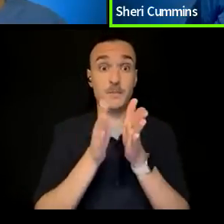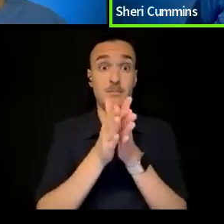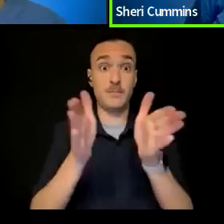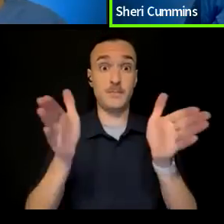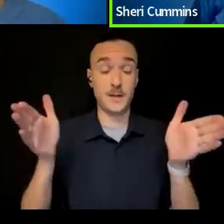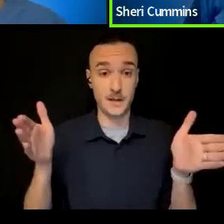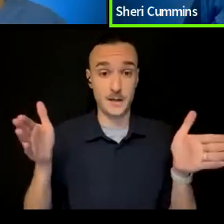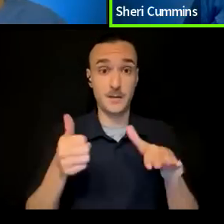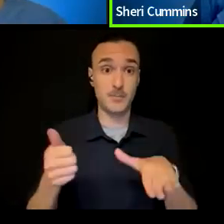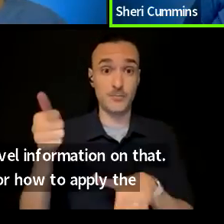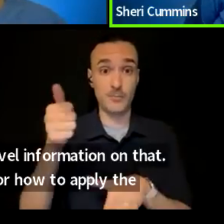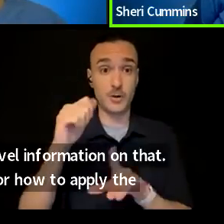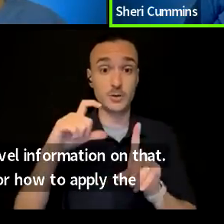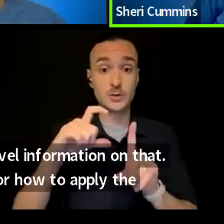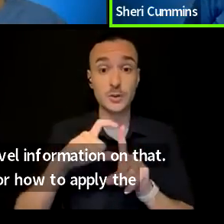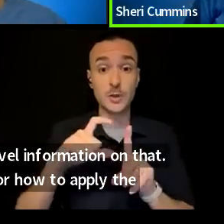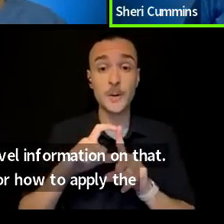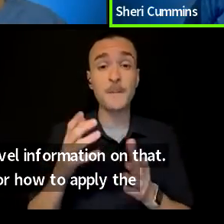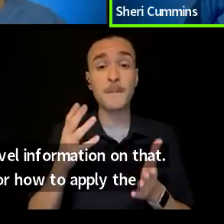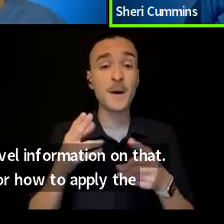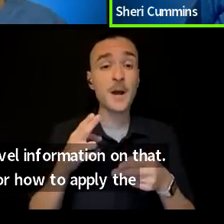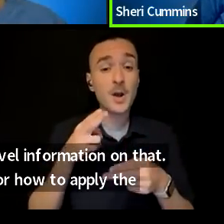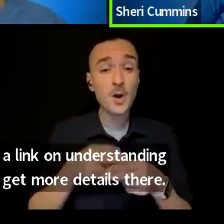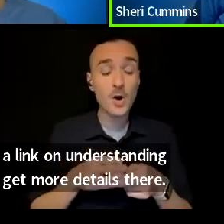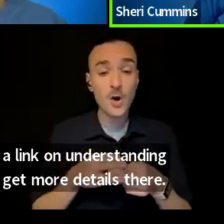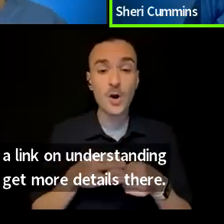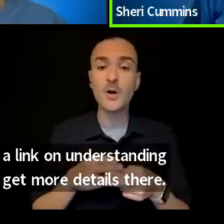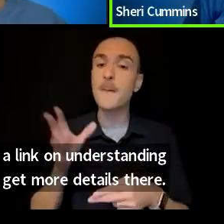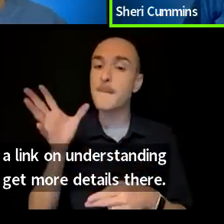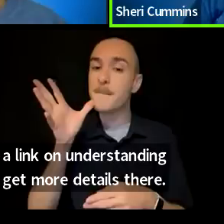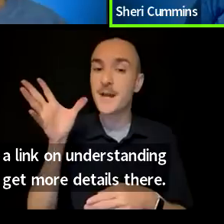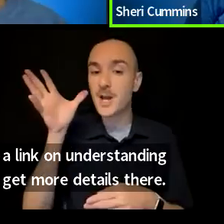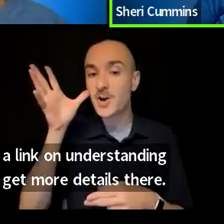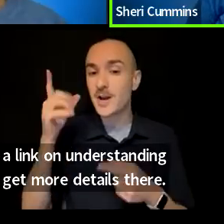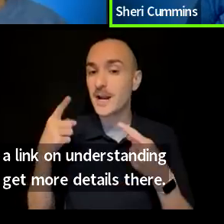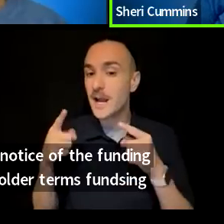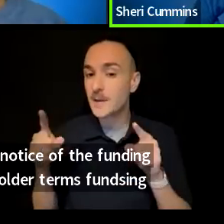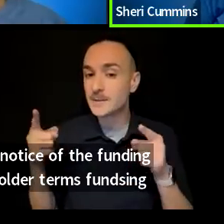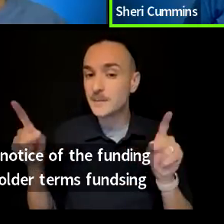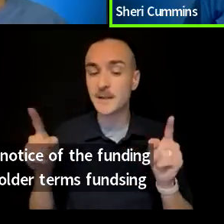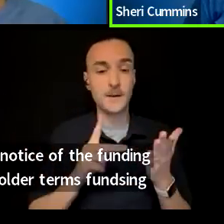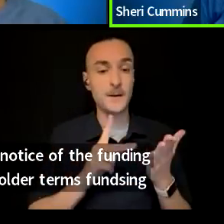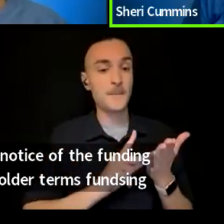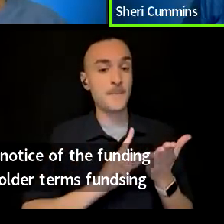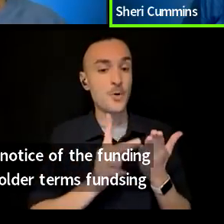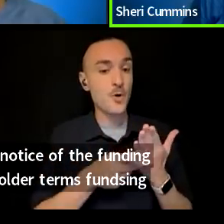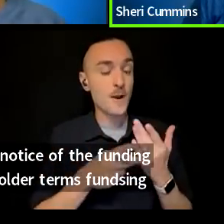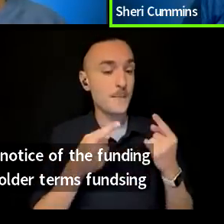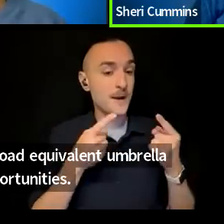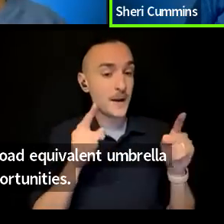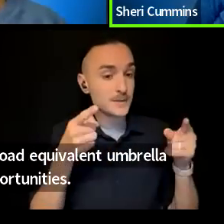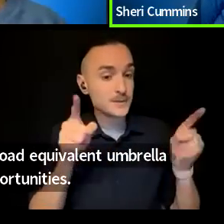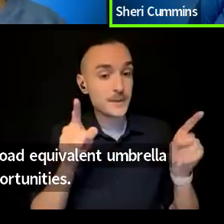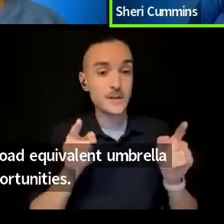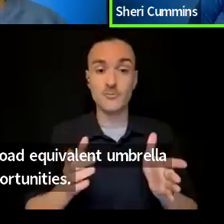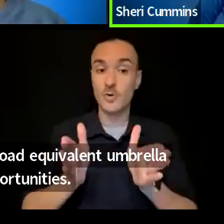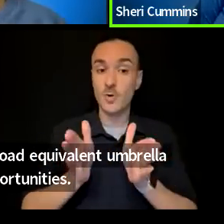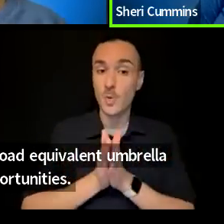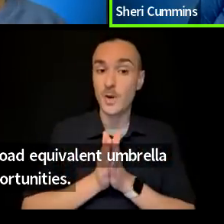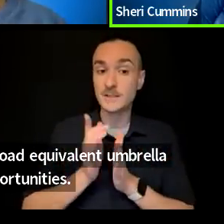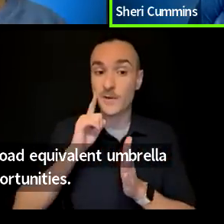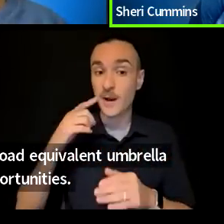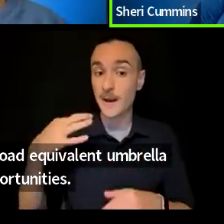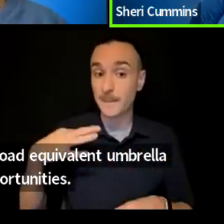might hear of things like parent announcements or program announcements or requests for applications. So of